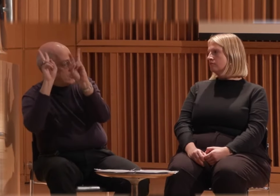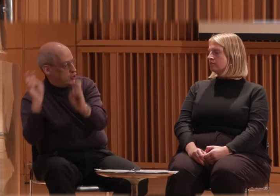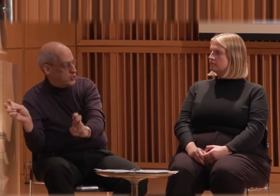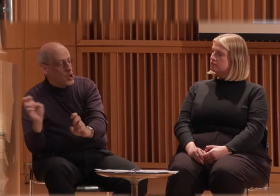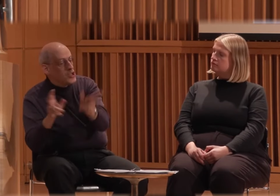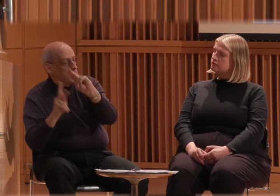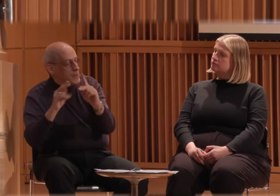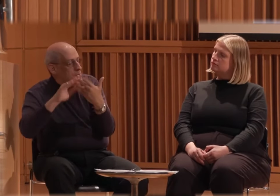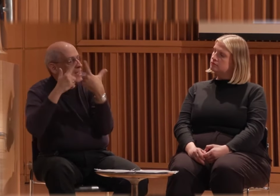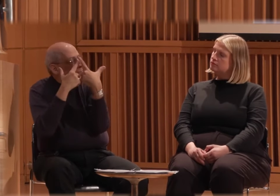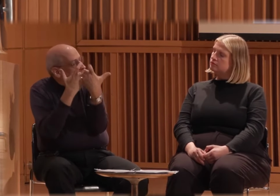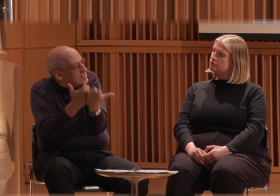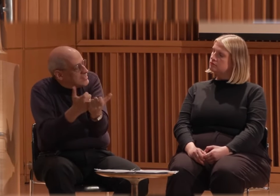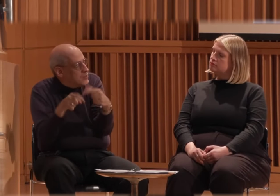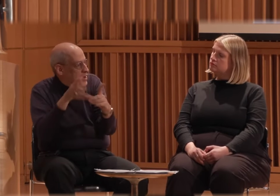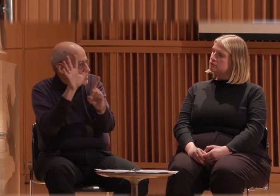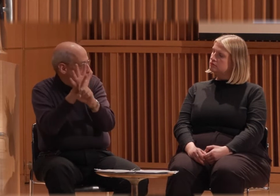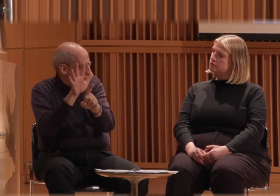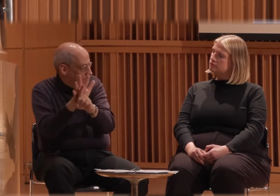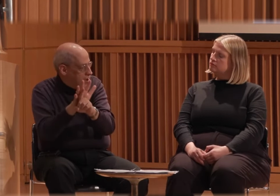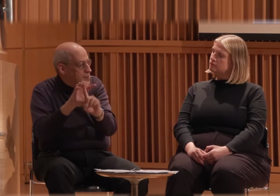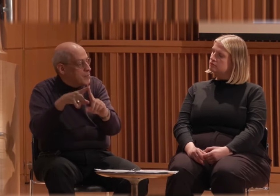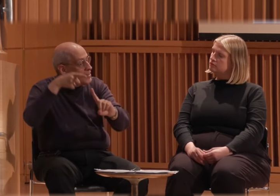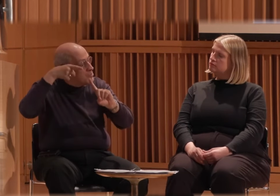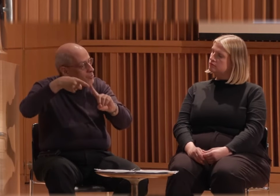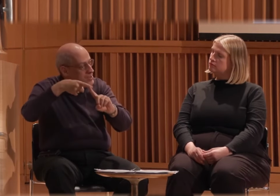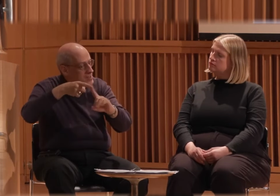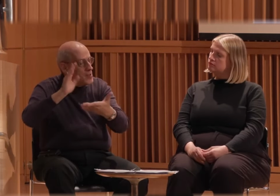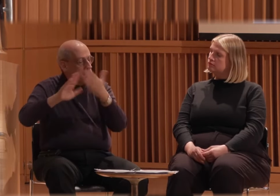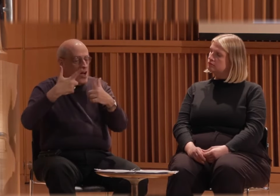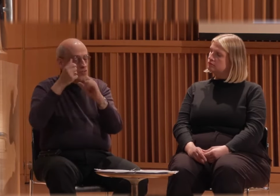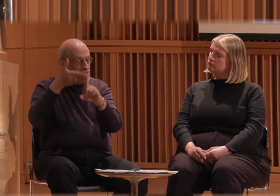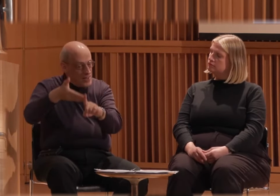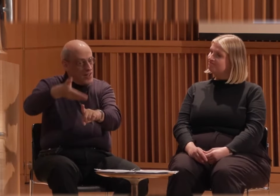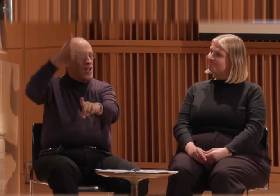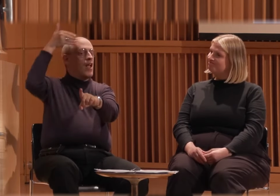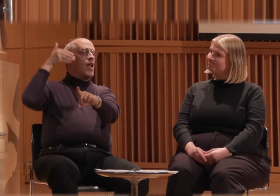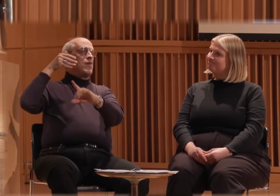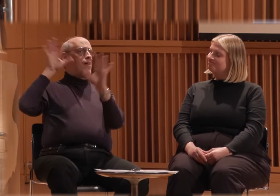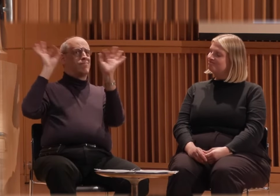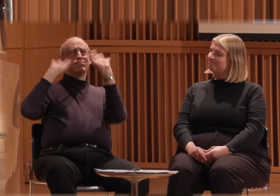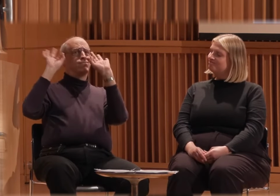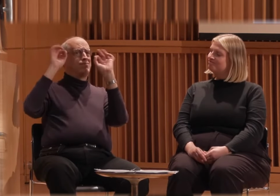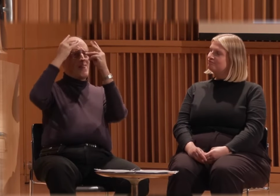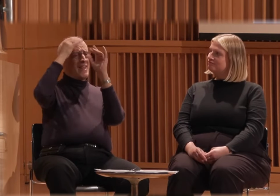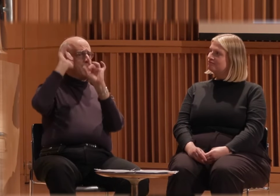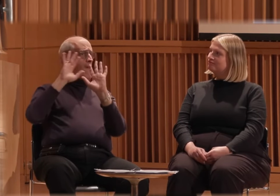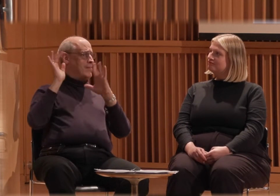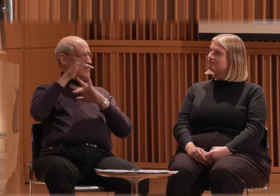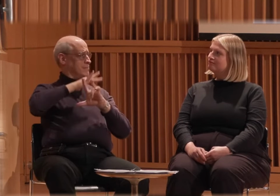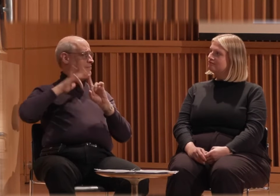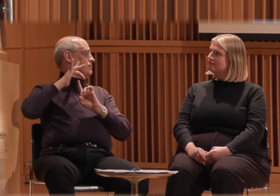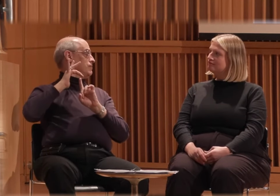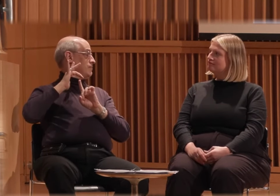gets interested in it when it's hot, but the key is actually to get interested in it when nobody thinks about it. And I think one